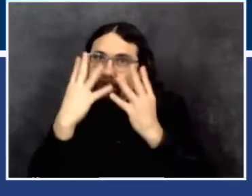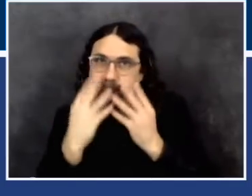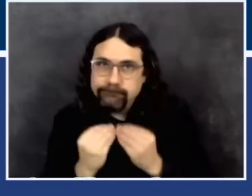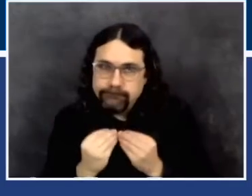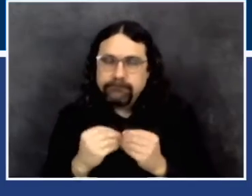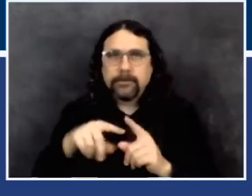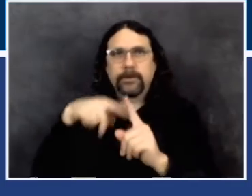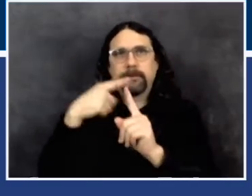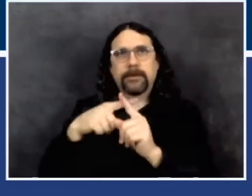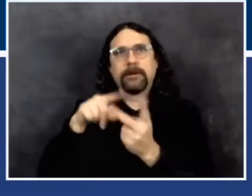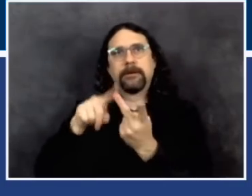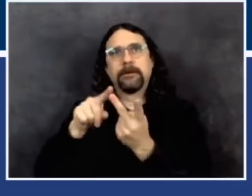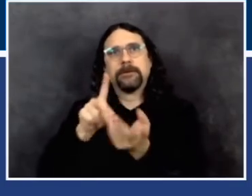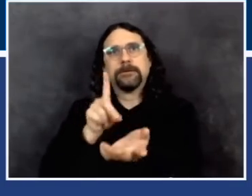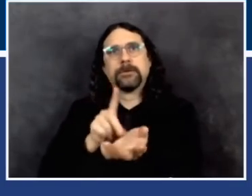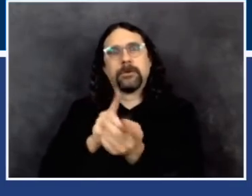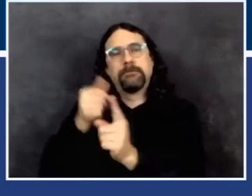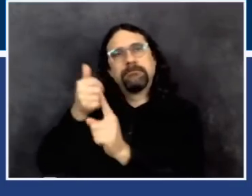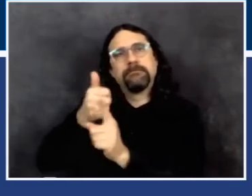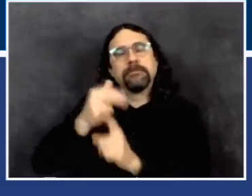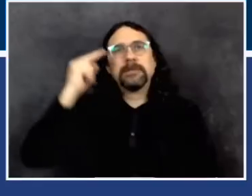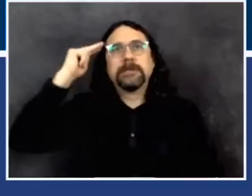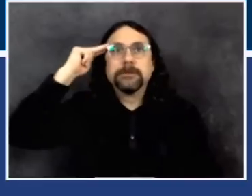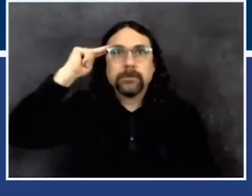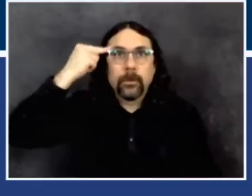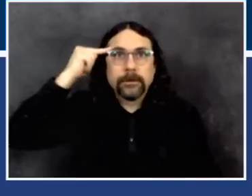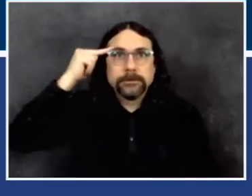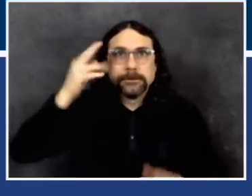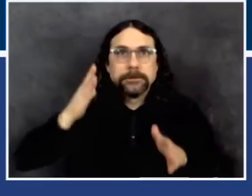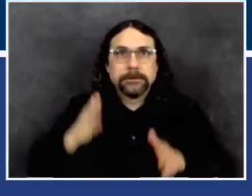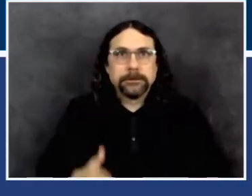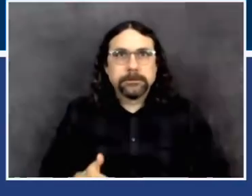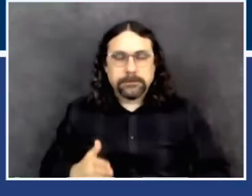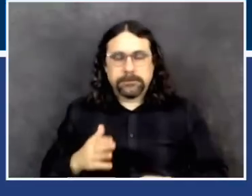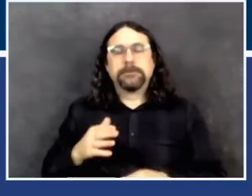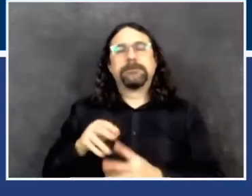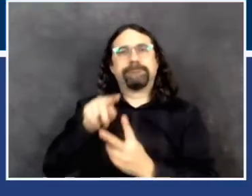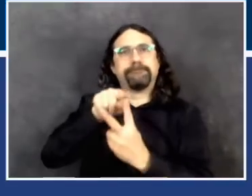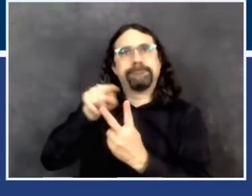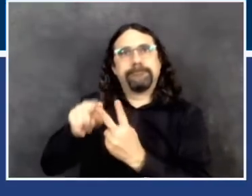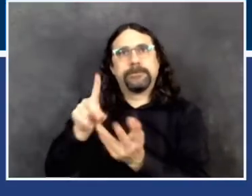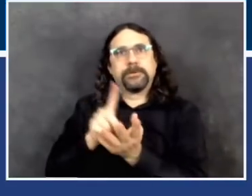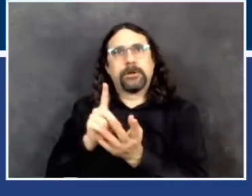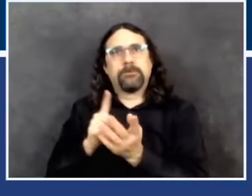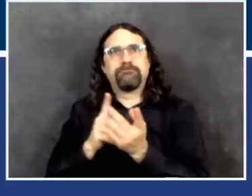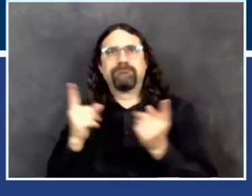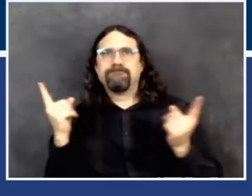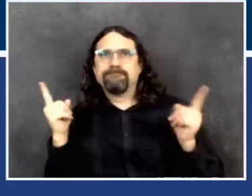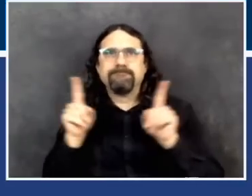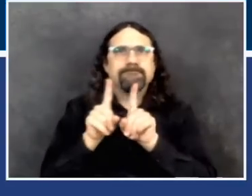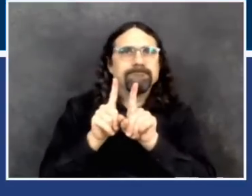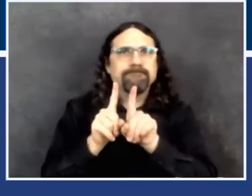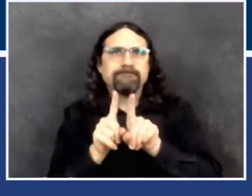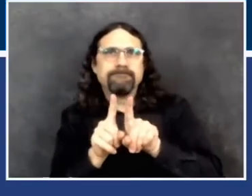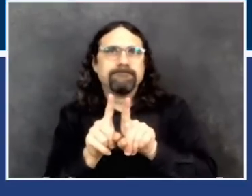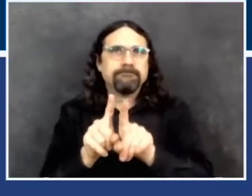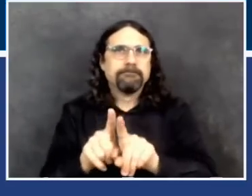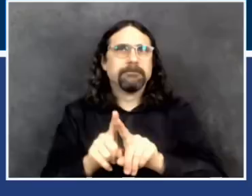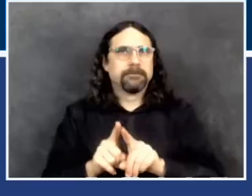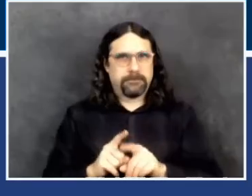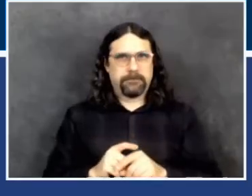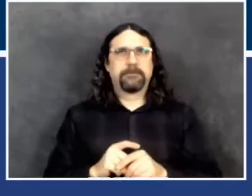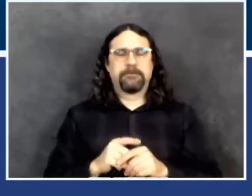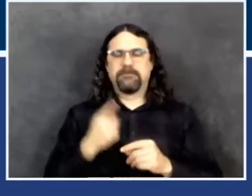country and plugged in right away, and they wanted to go where the situation was the toughest. They came in and helped